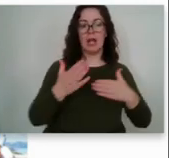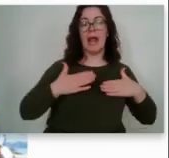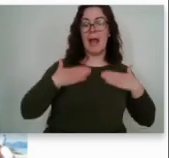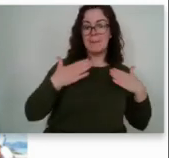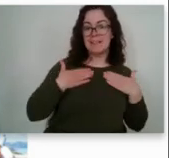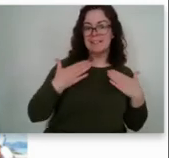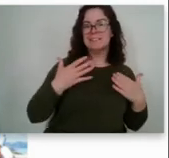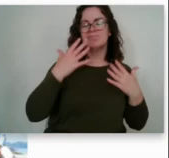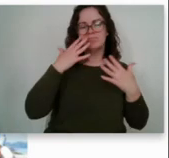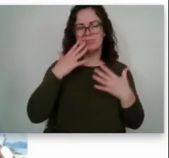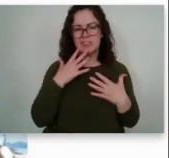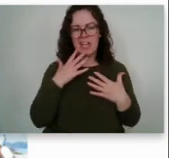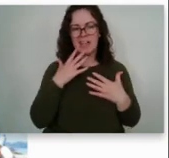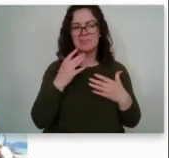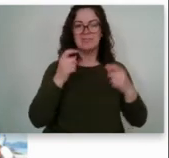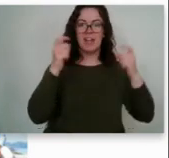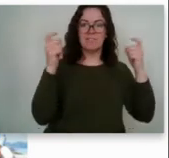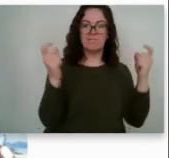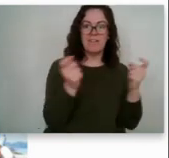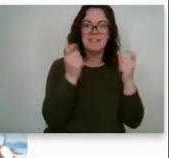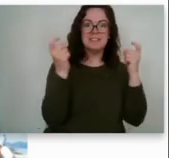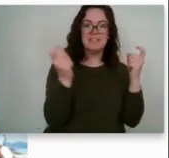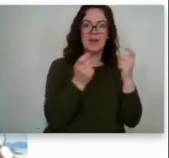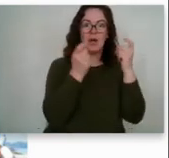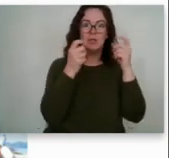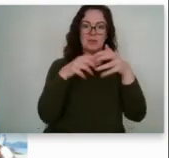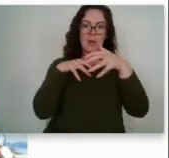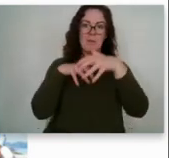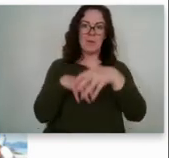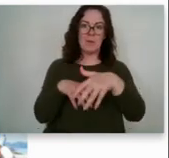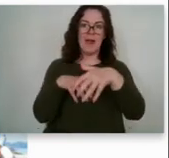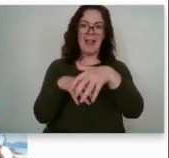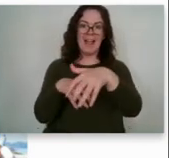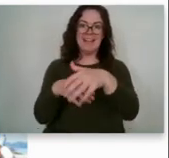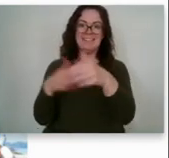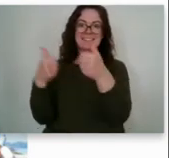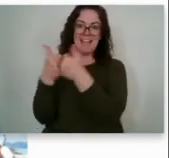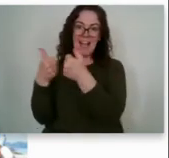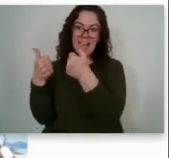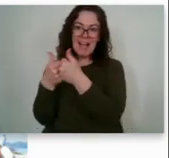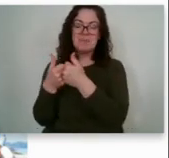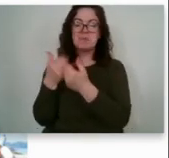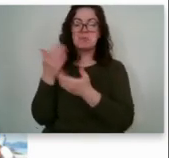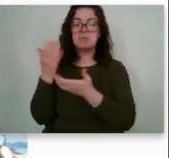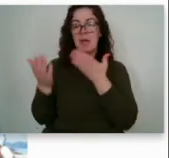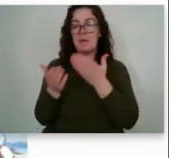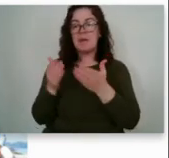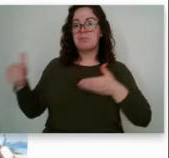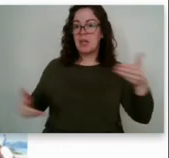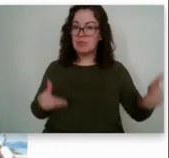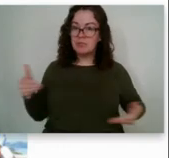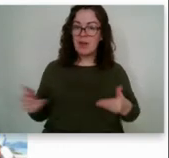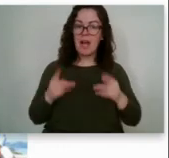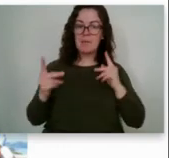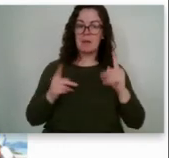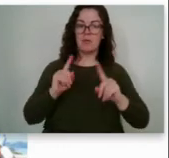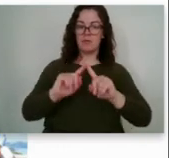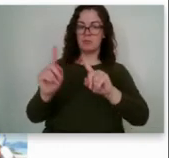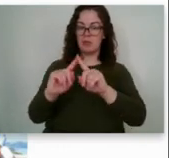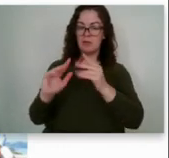and games. They invite people from far away to enjoy these events with them. Some of these might be like when you